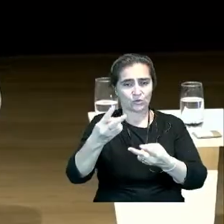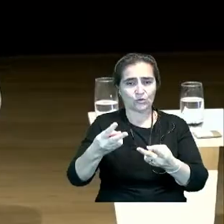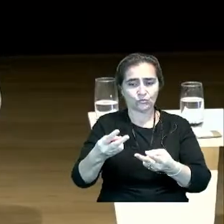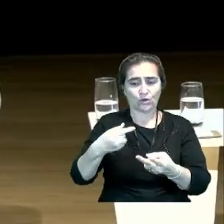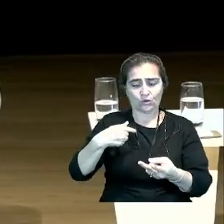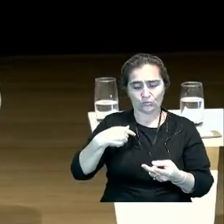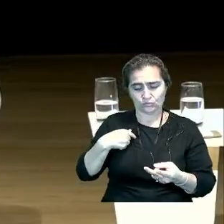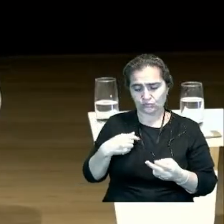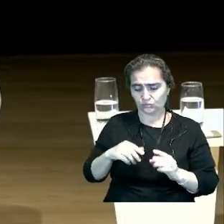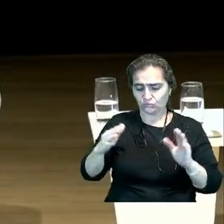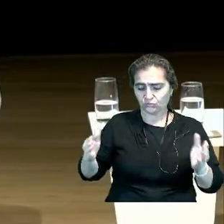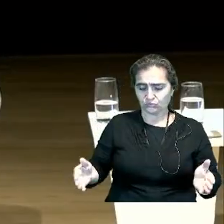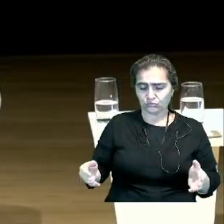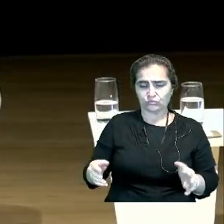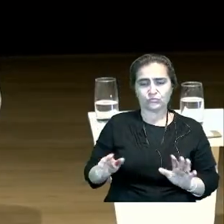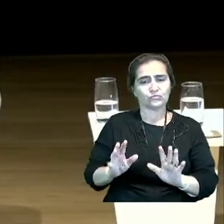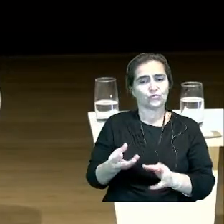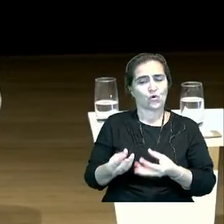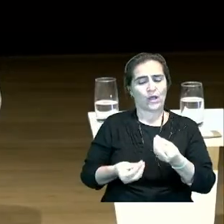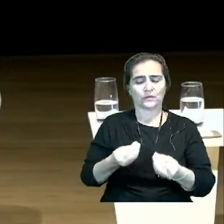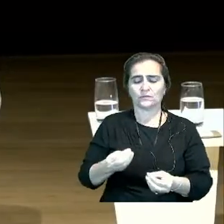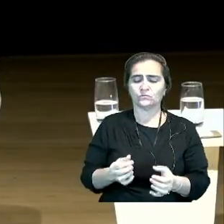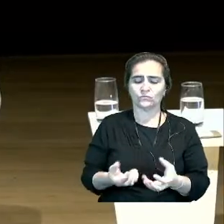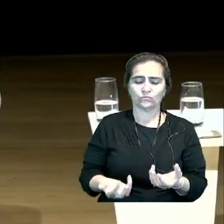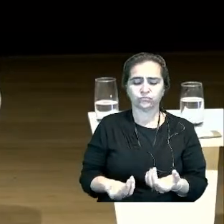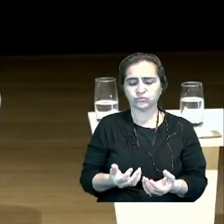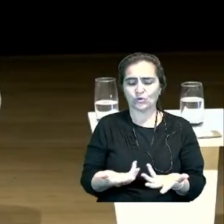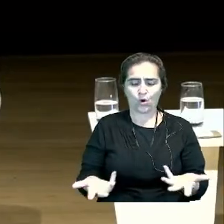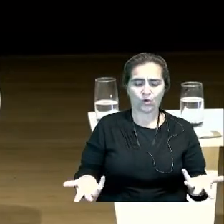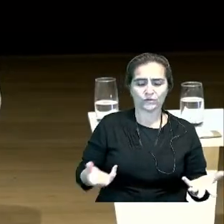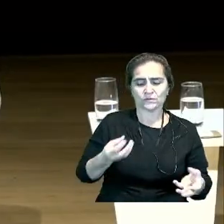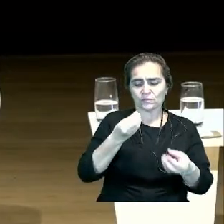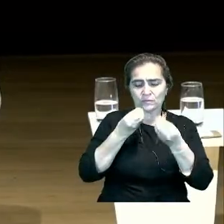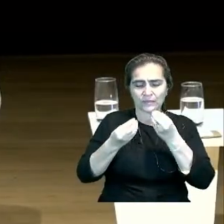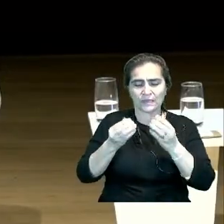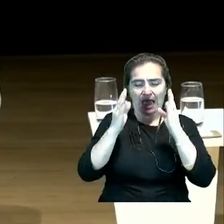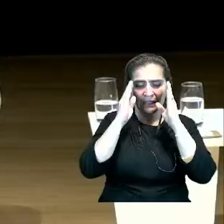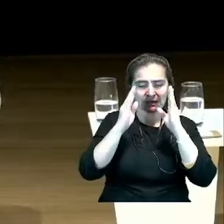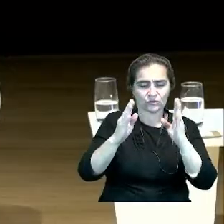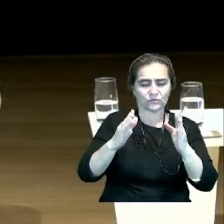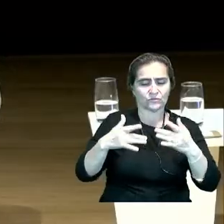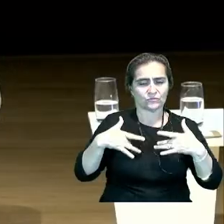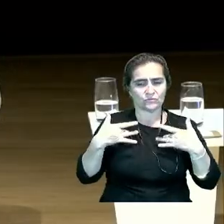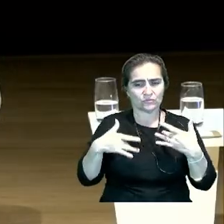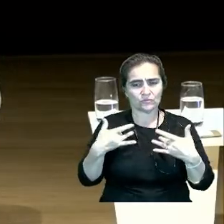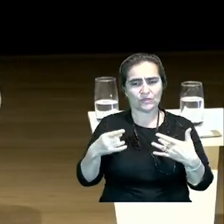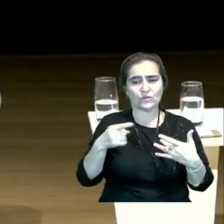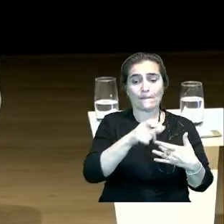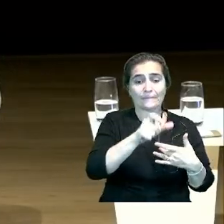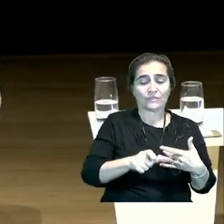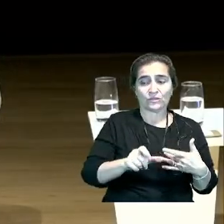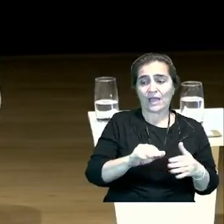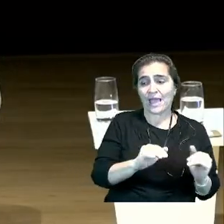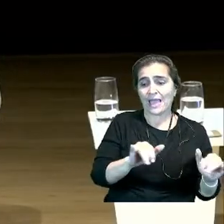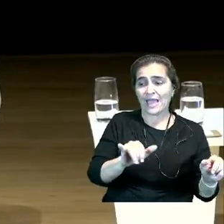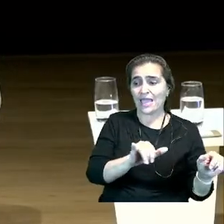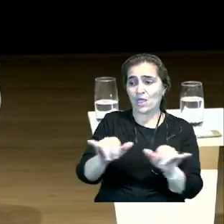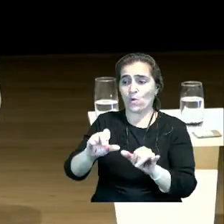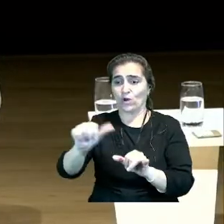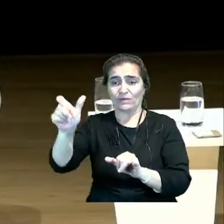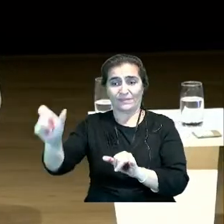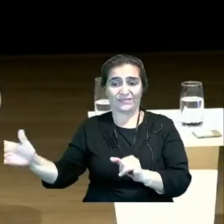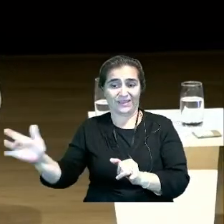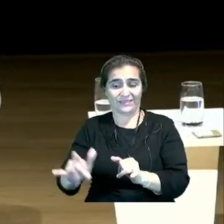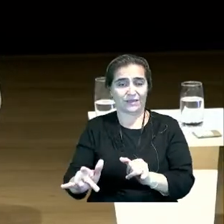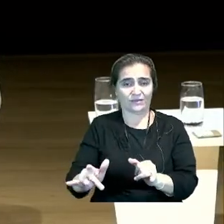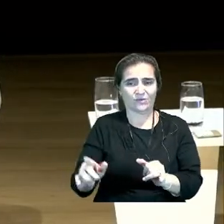my cosmovision. That's someone from another place can come and try to replicate, but will not be able to do it so. He will not be able to sell